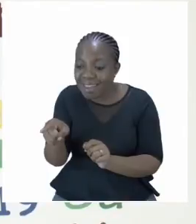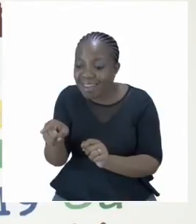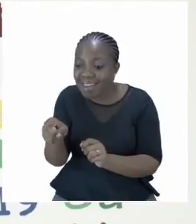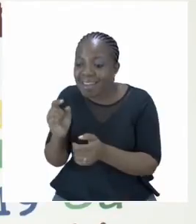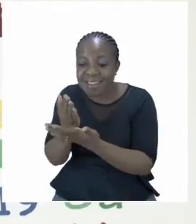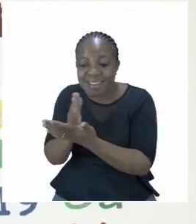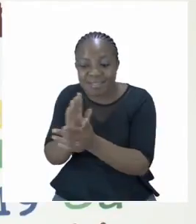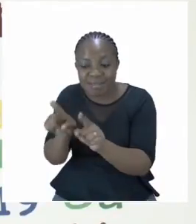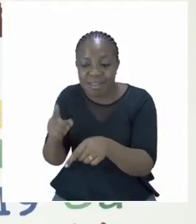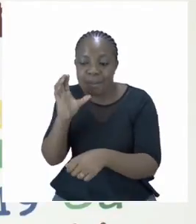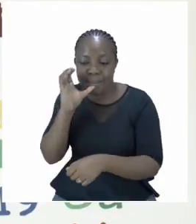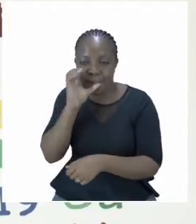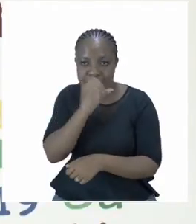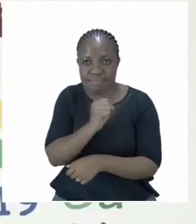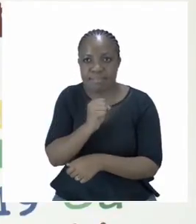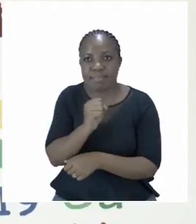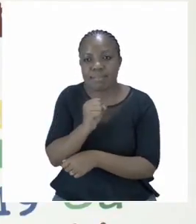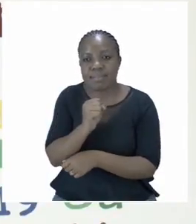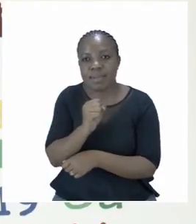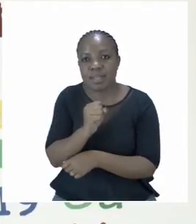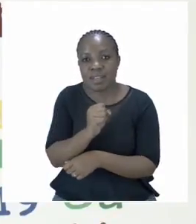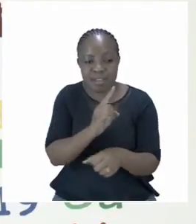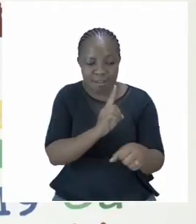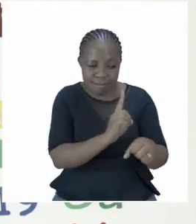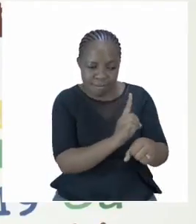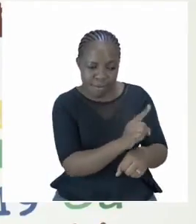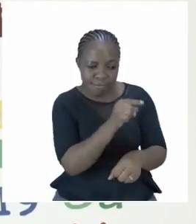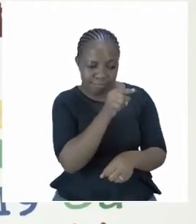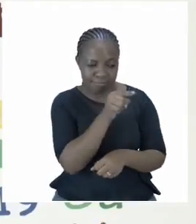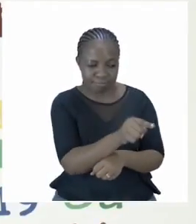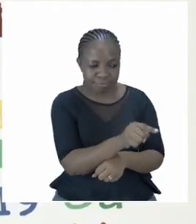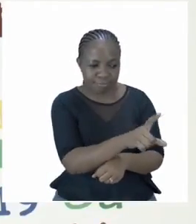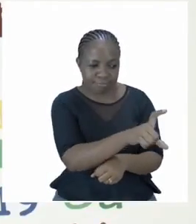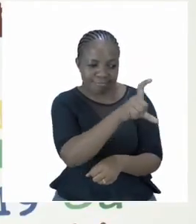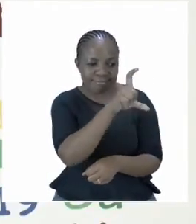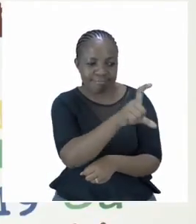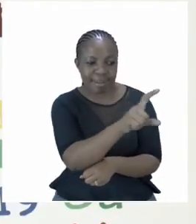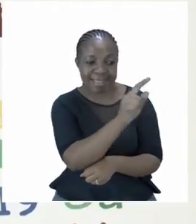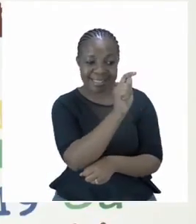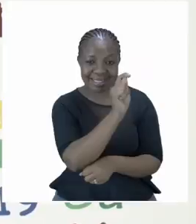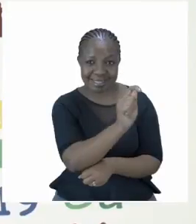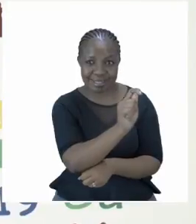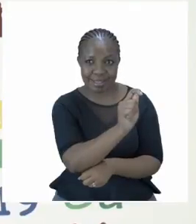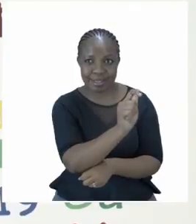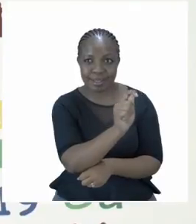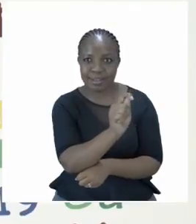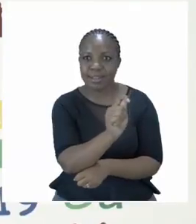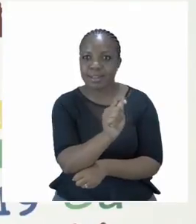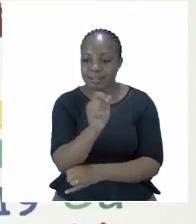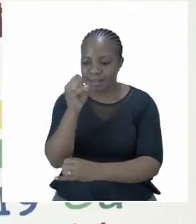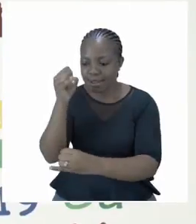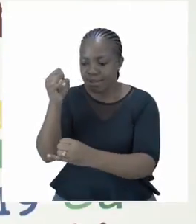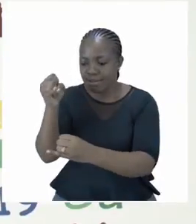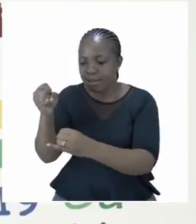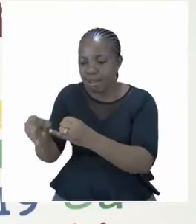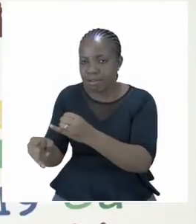have circled our capital letter and we have put a circle to say that the full